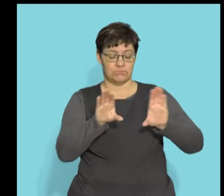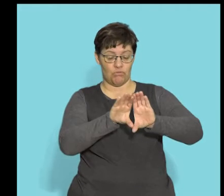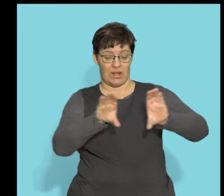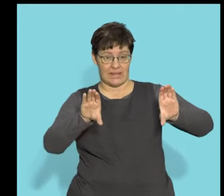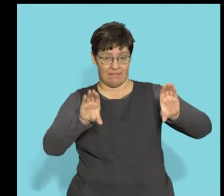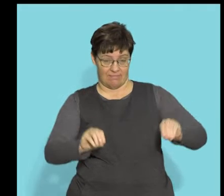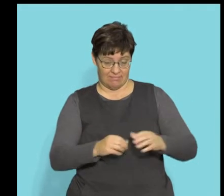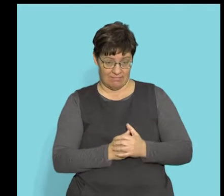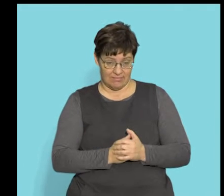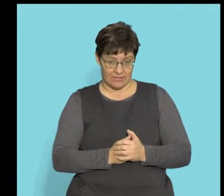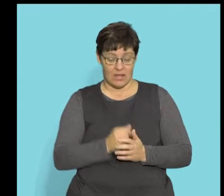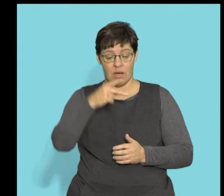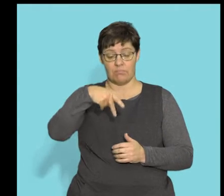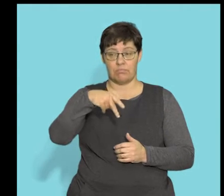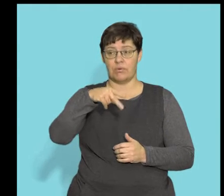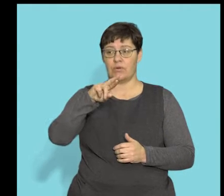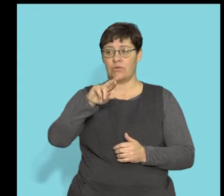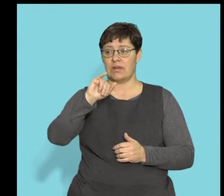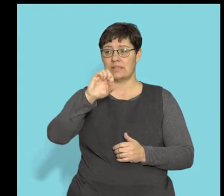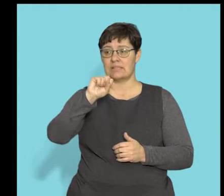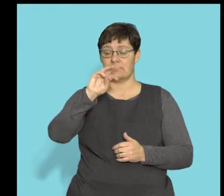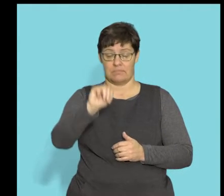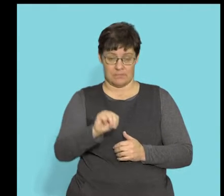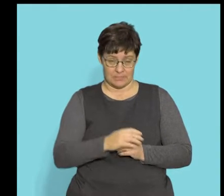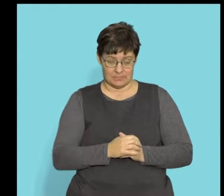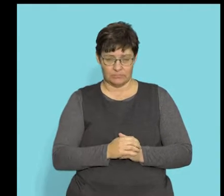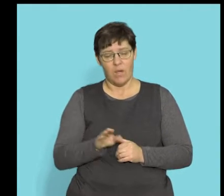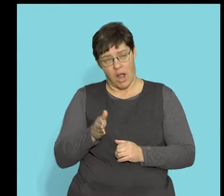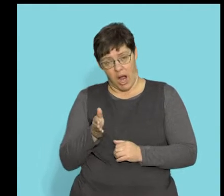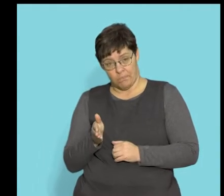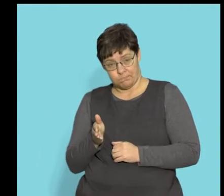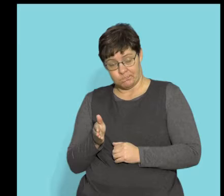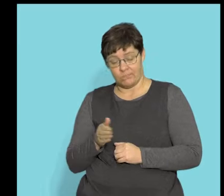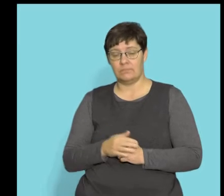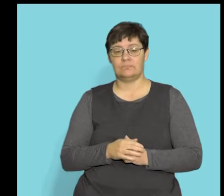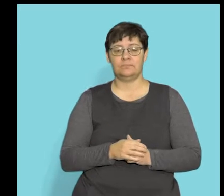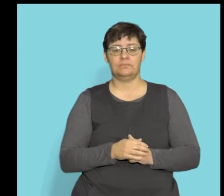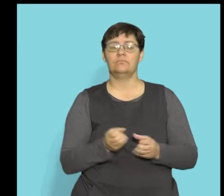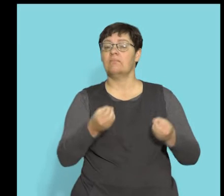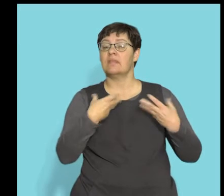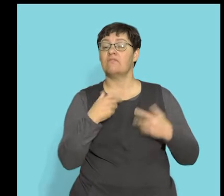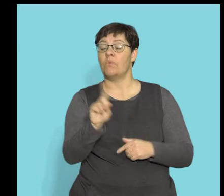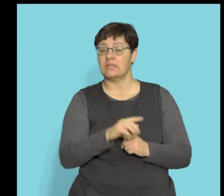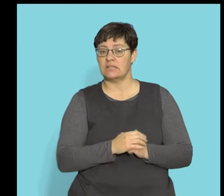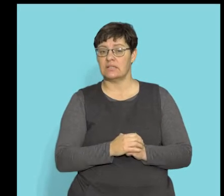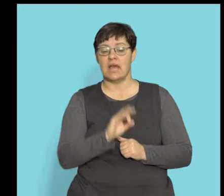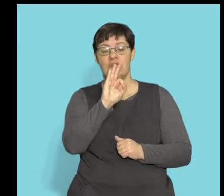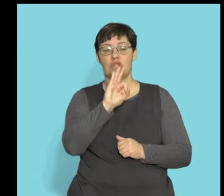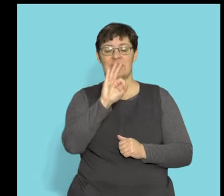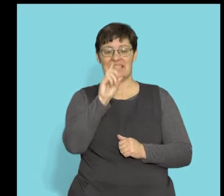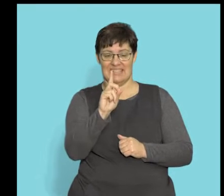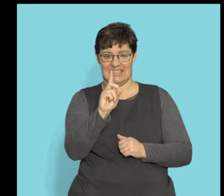prism. So we've got our rectangular prism present over here, and we have been given the